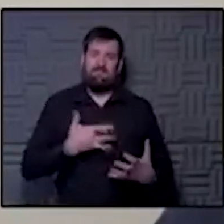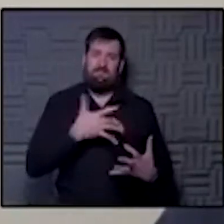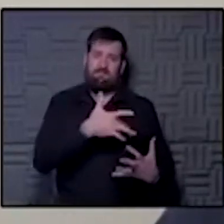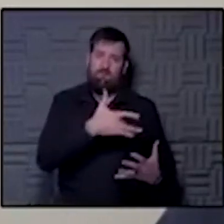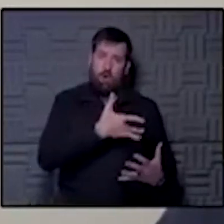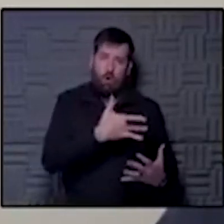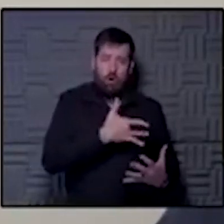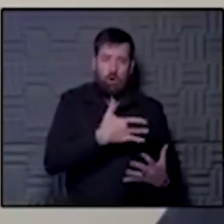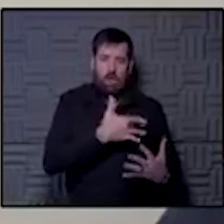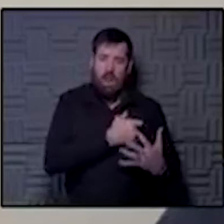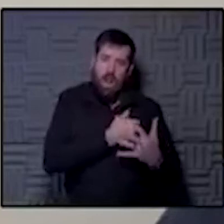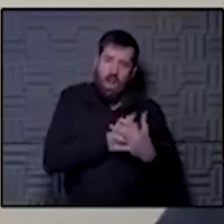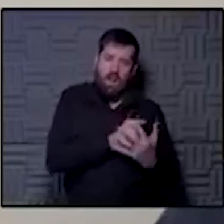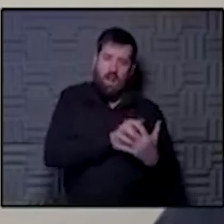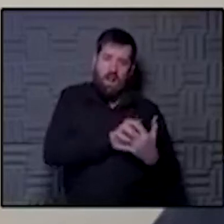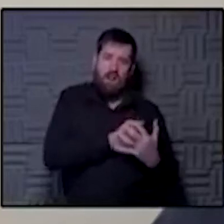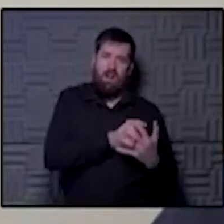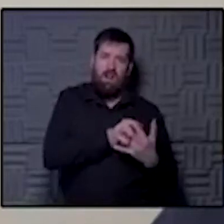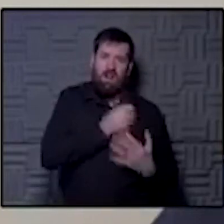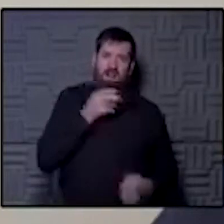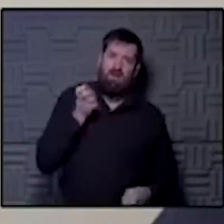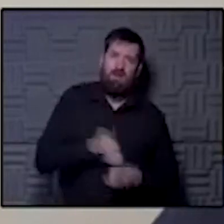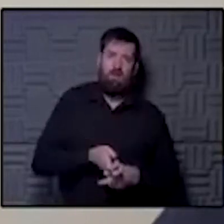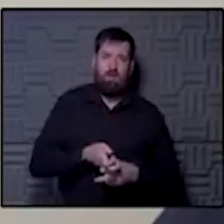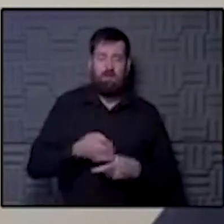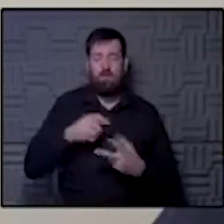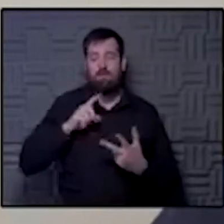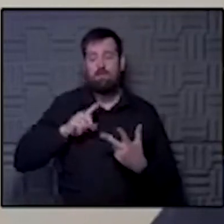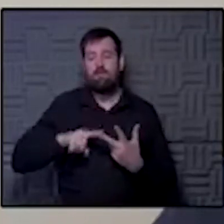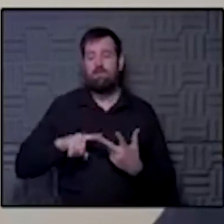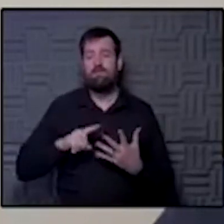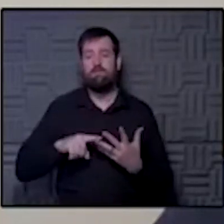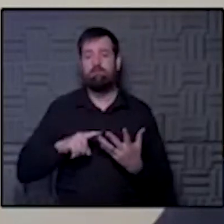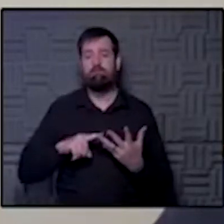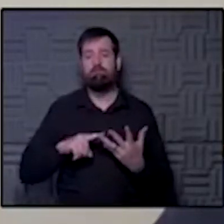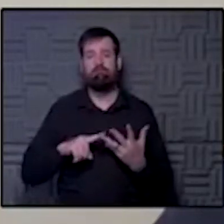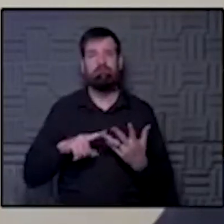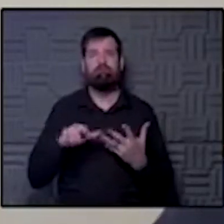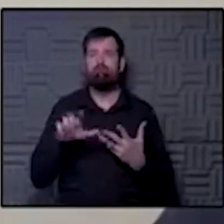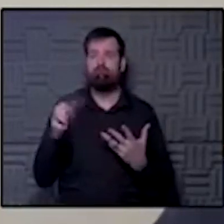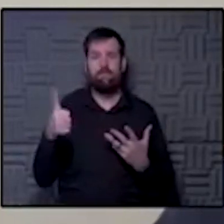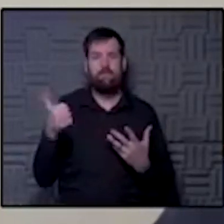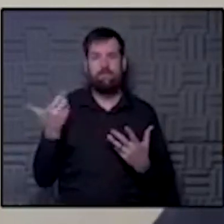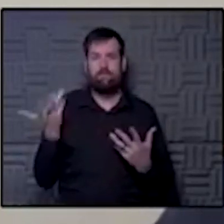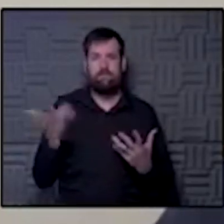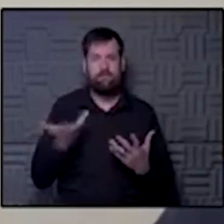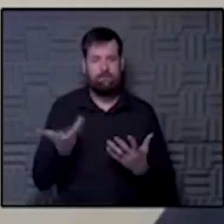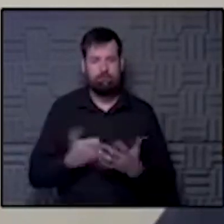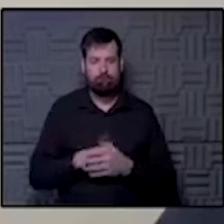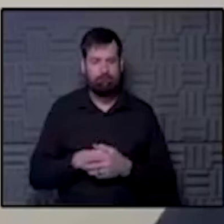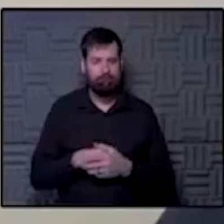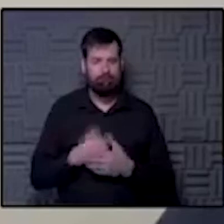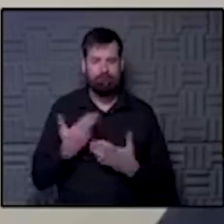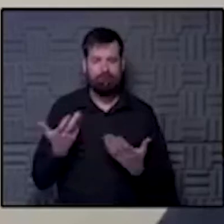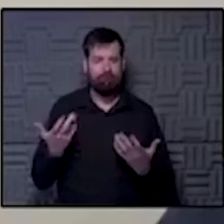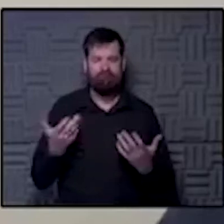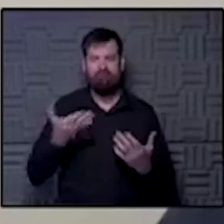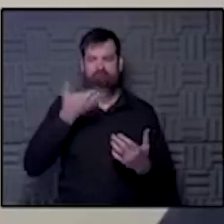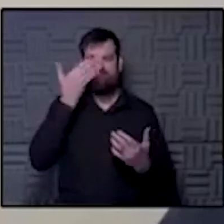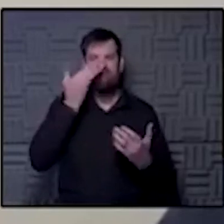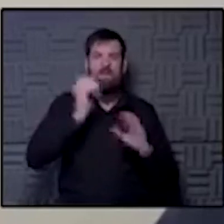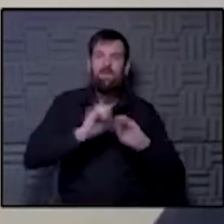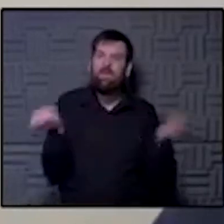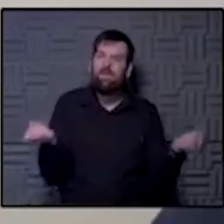trouble beating properly, and what else was there? The smell